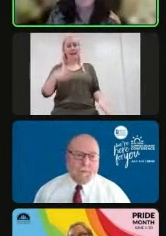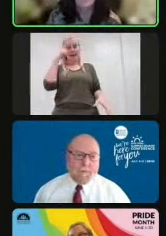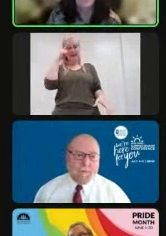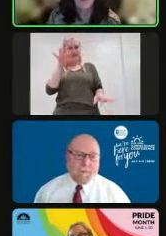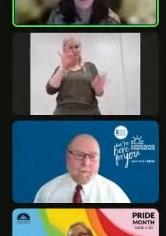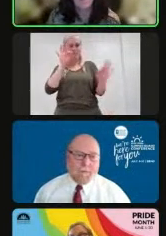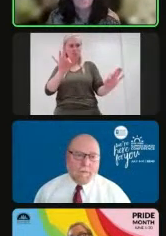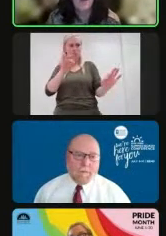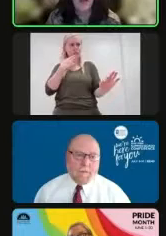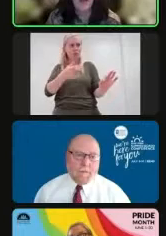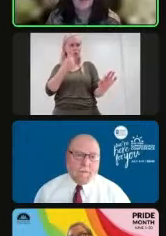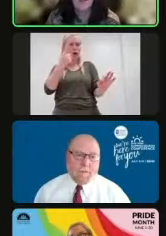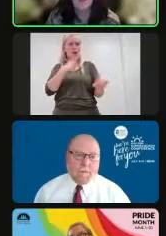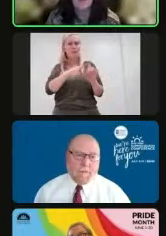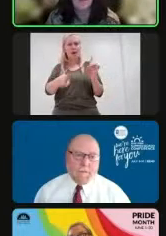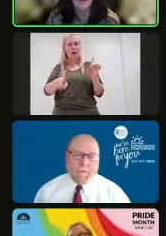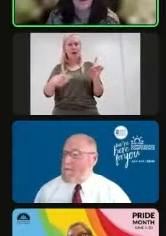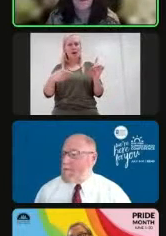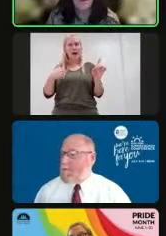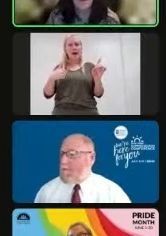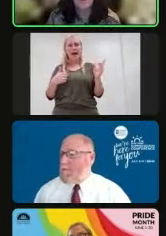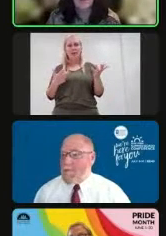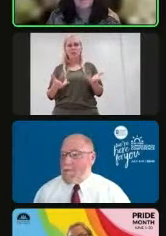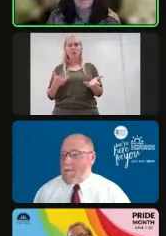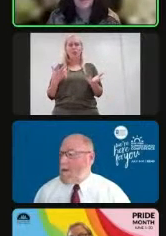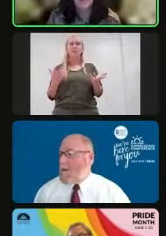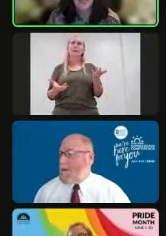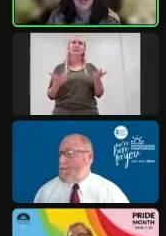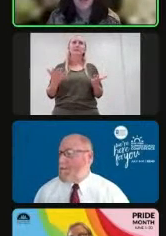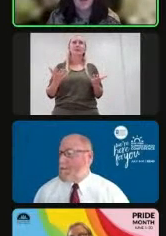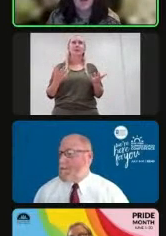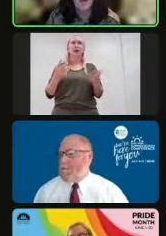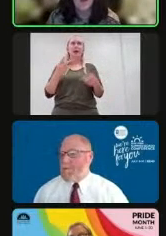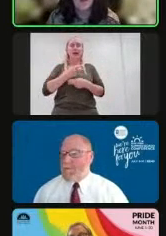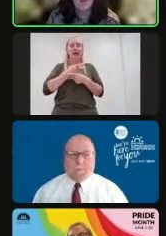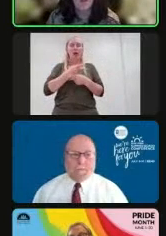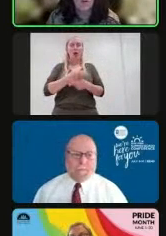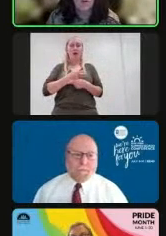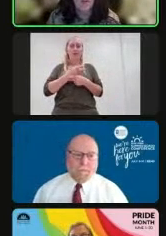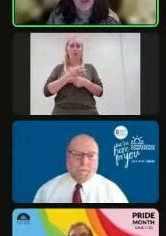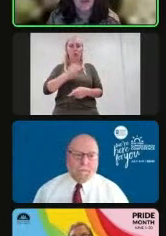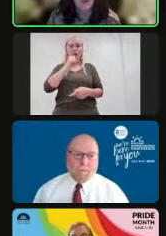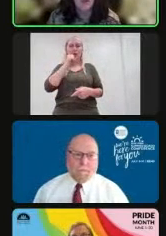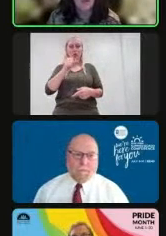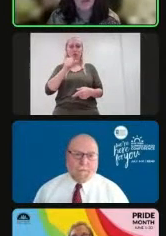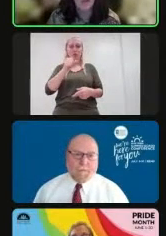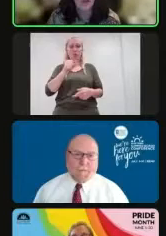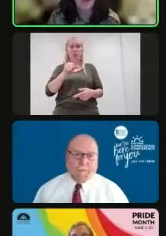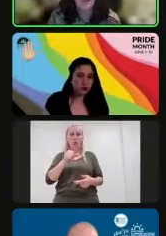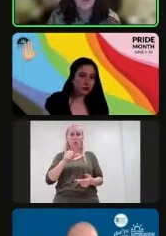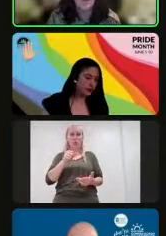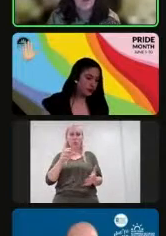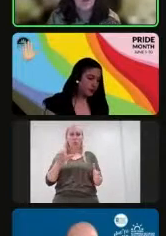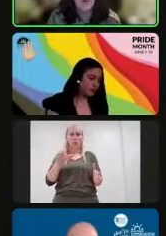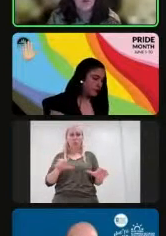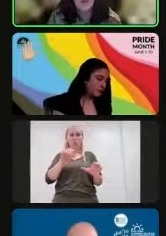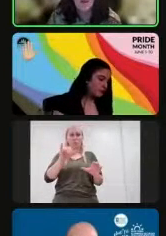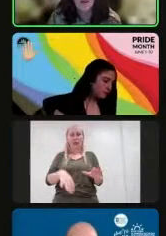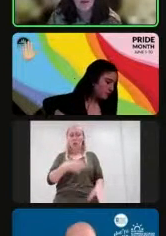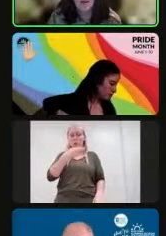good one, but I just would be careful that we don't do that too